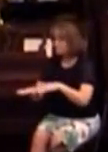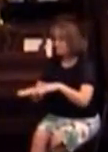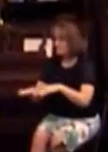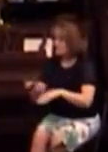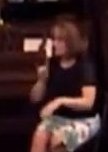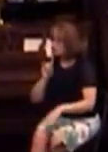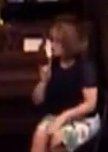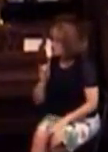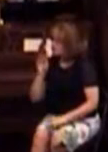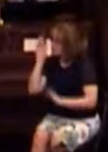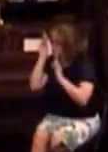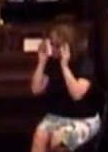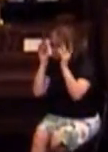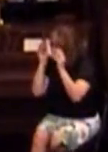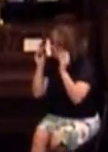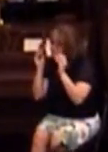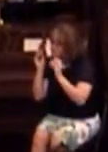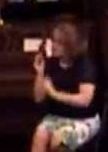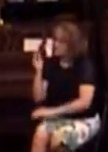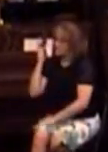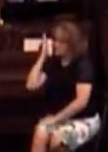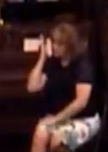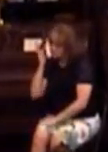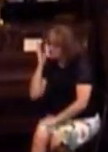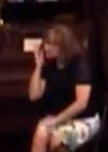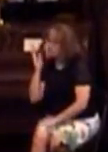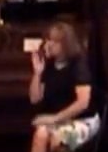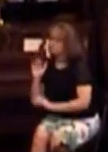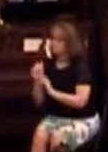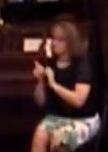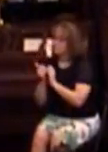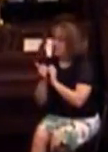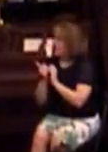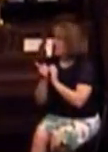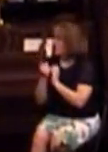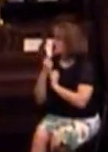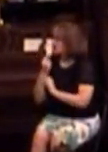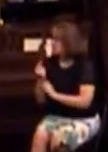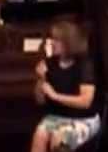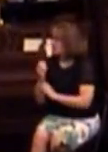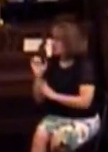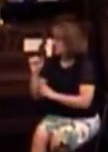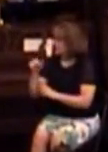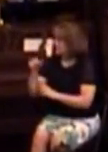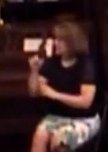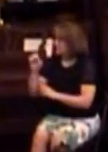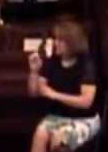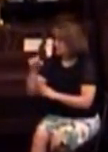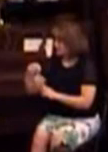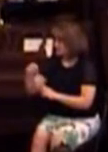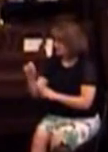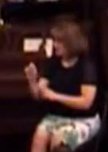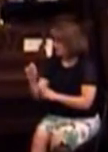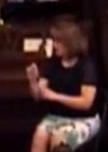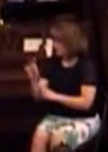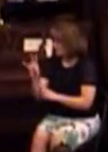sermon series for September. September 17th, that's the one I was working on. And I encountered a